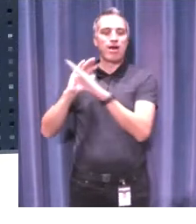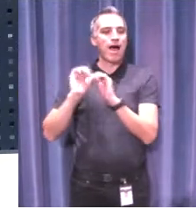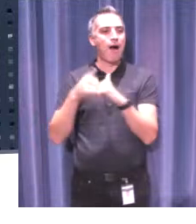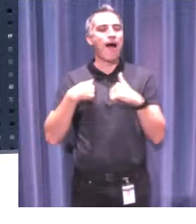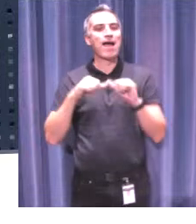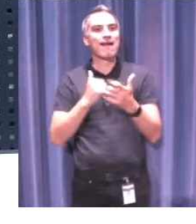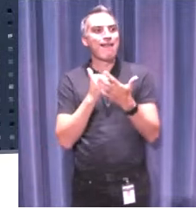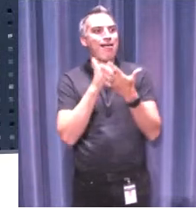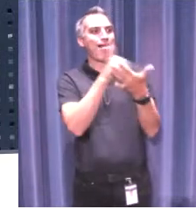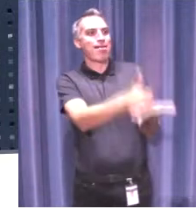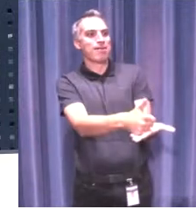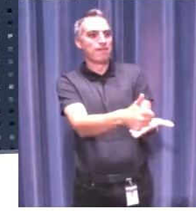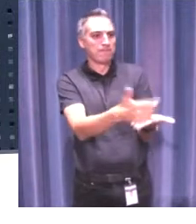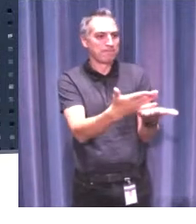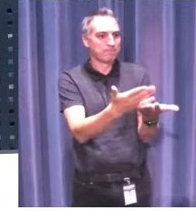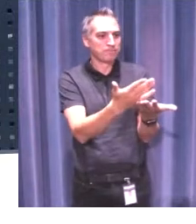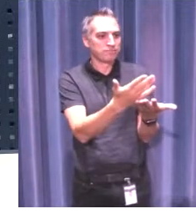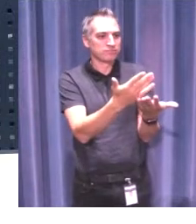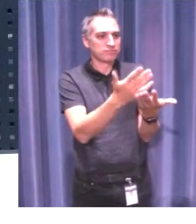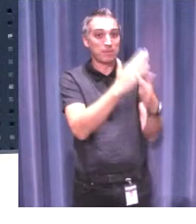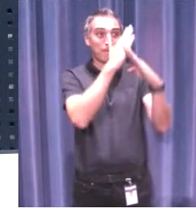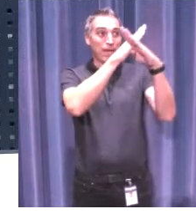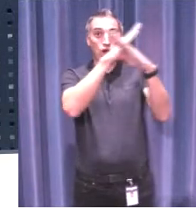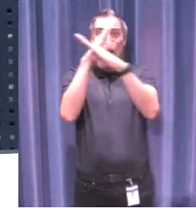you to overcome them.